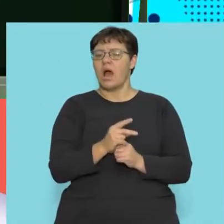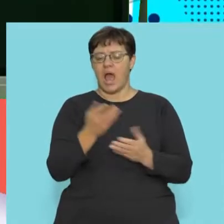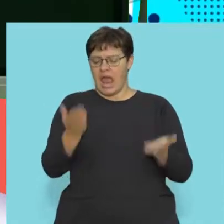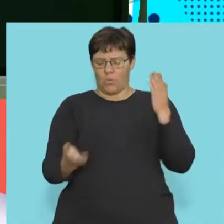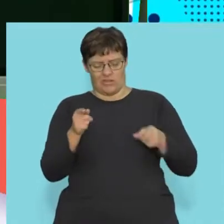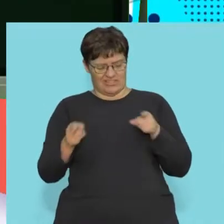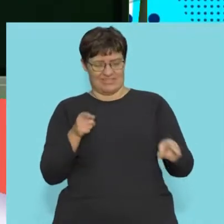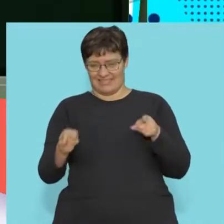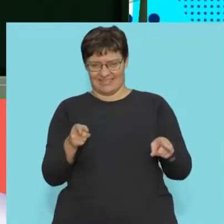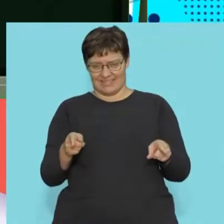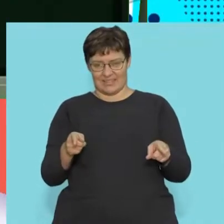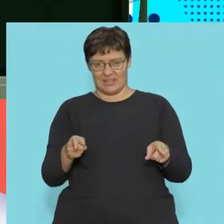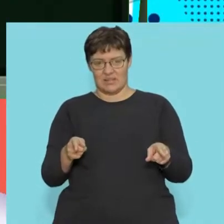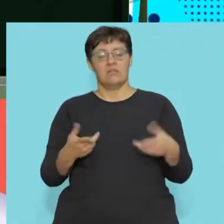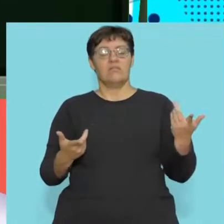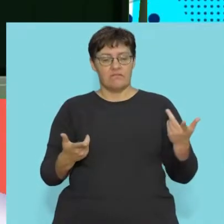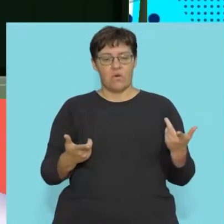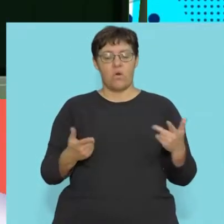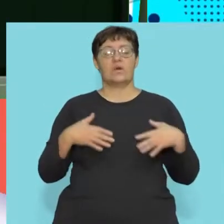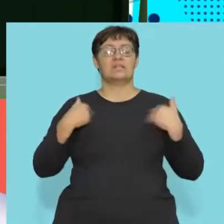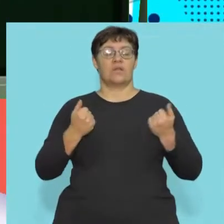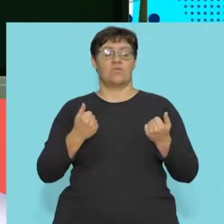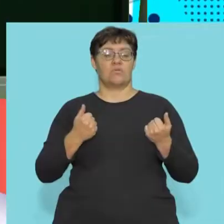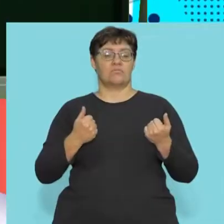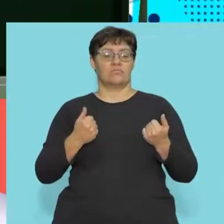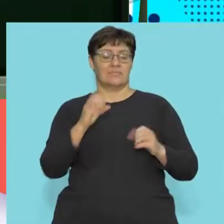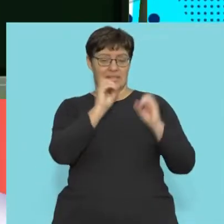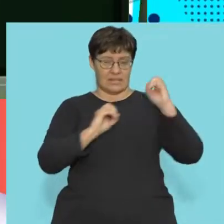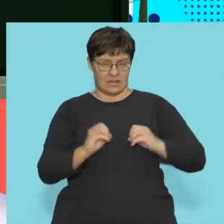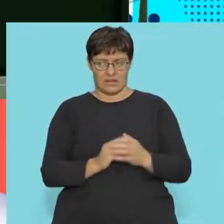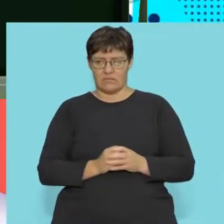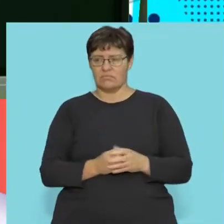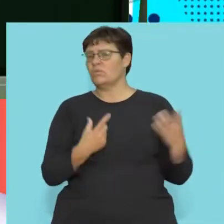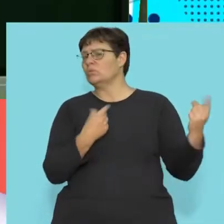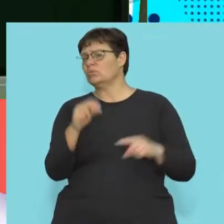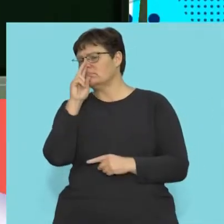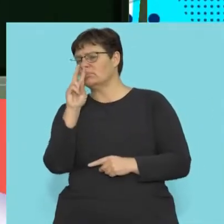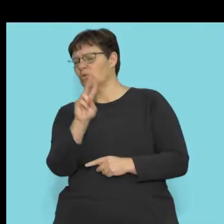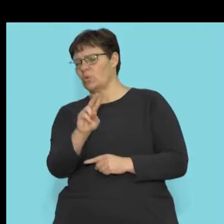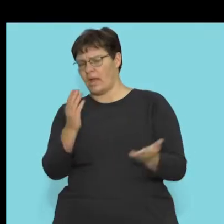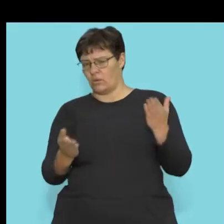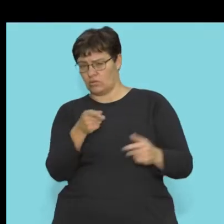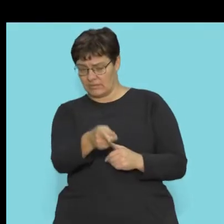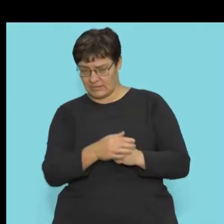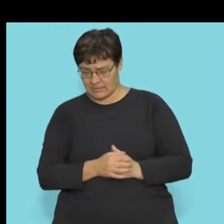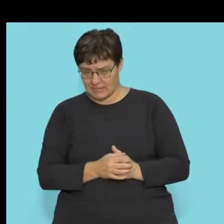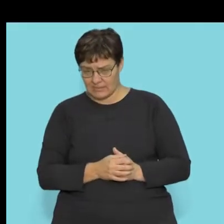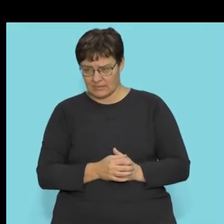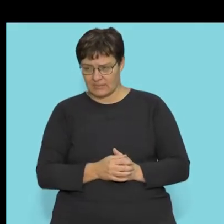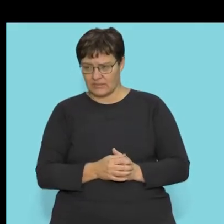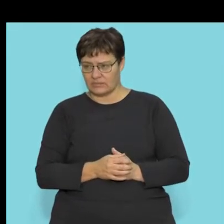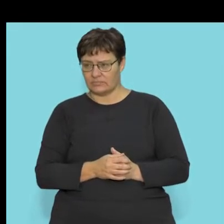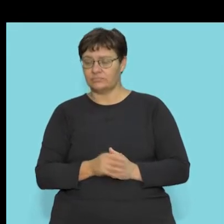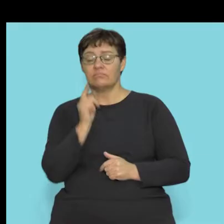by drawing out an equation, in this case, the equation of cellular respiration. Let's try and do that by looking at this